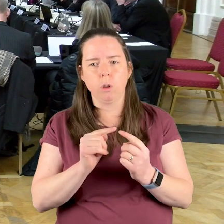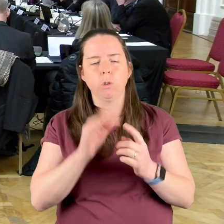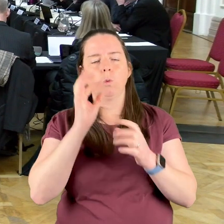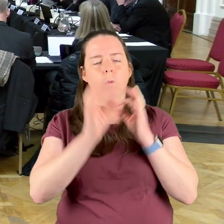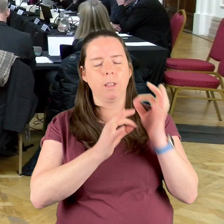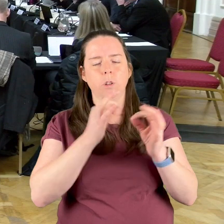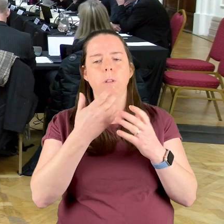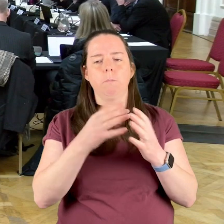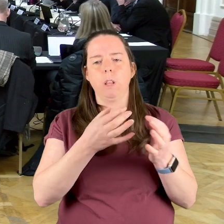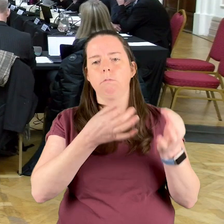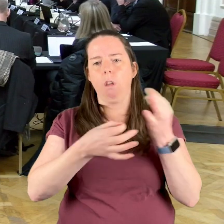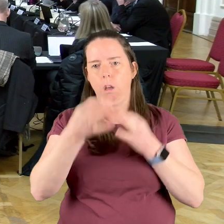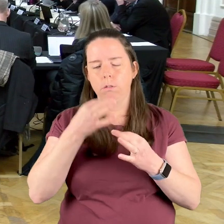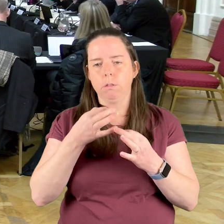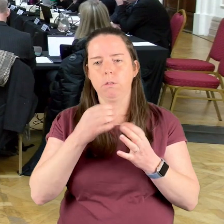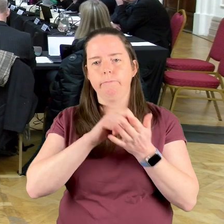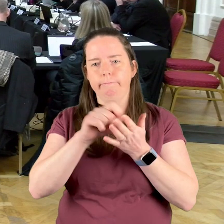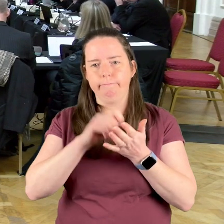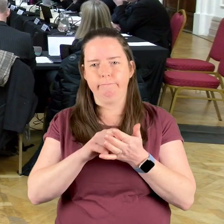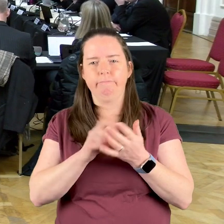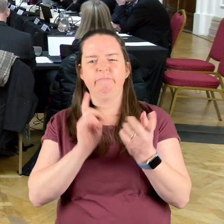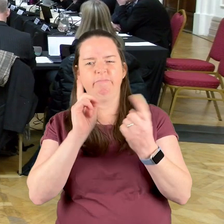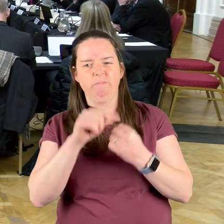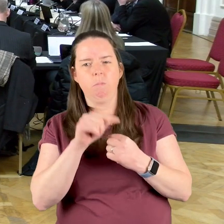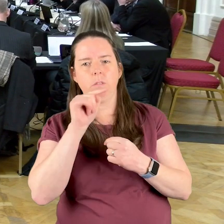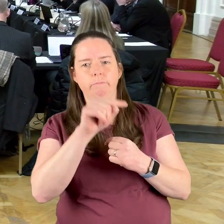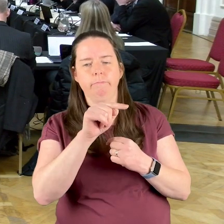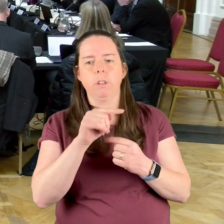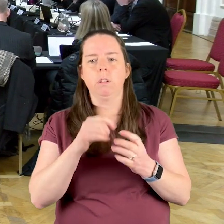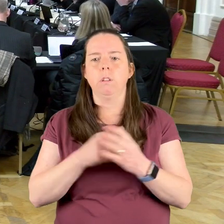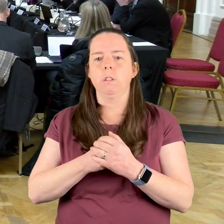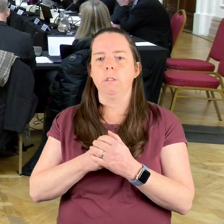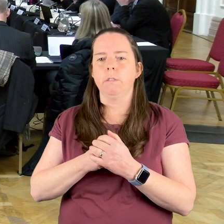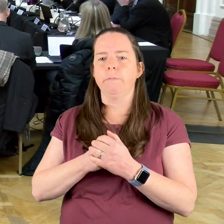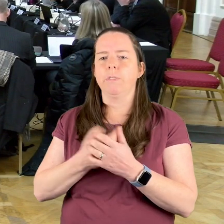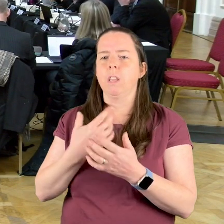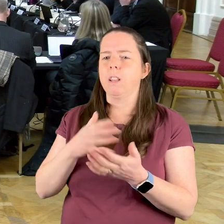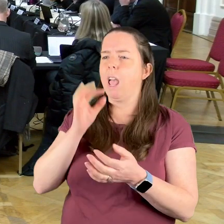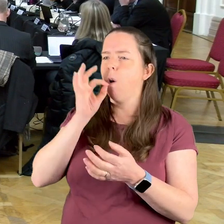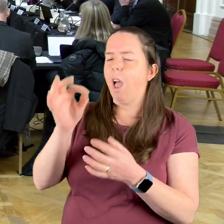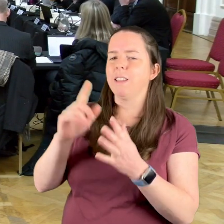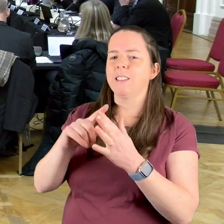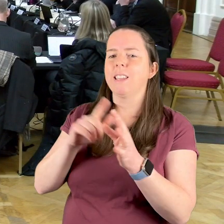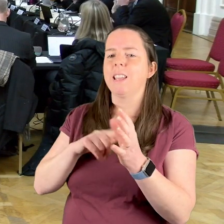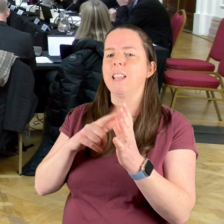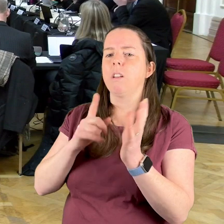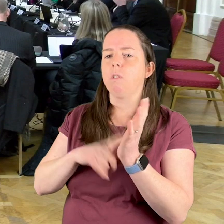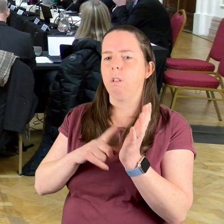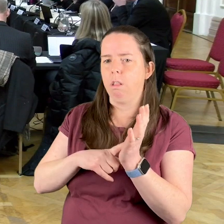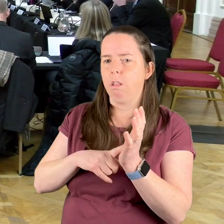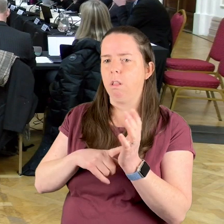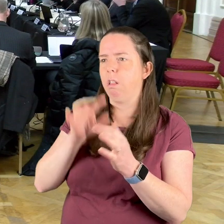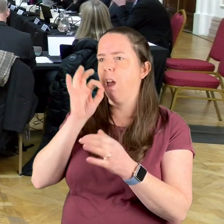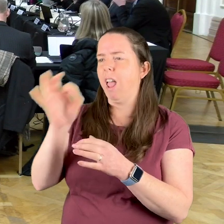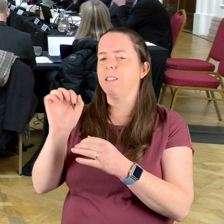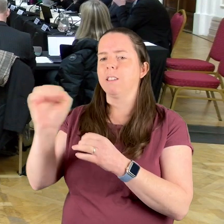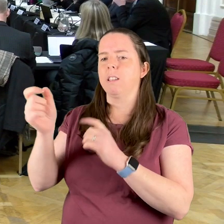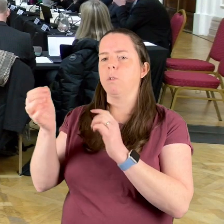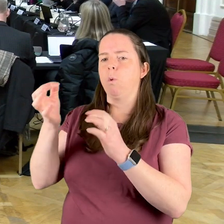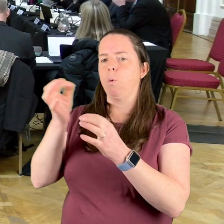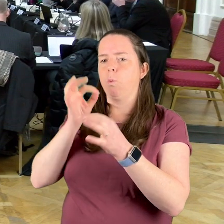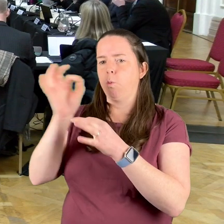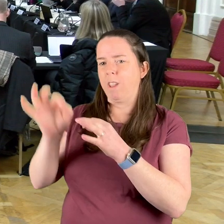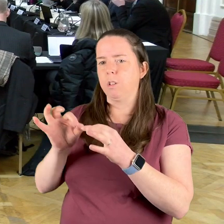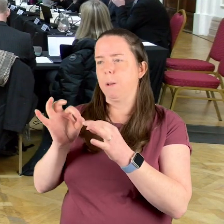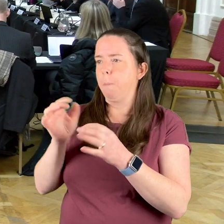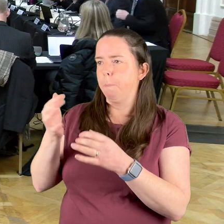to provide a comprehensive response on the questions that have been asked. Could I now come to Ail to ask